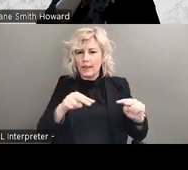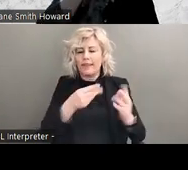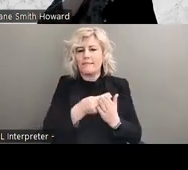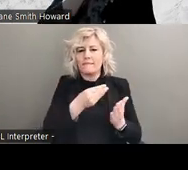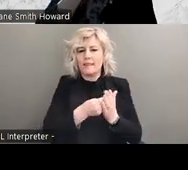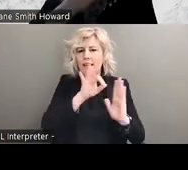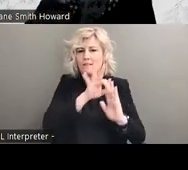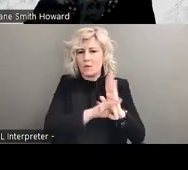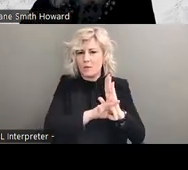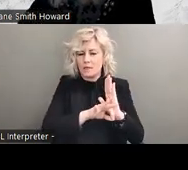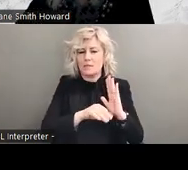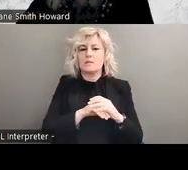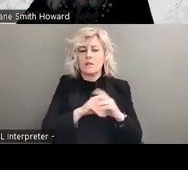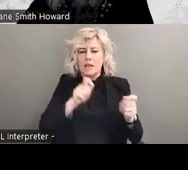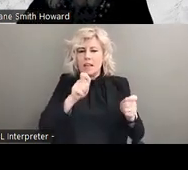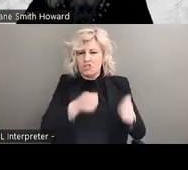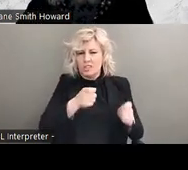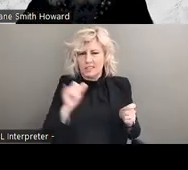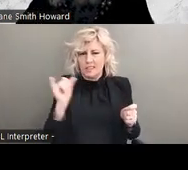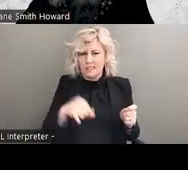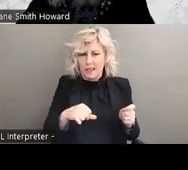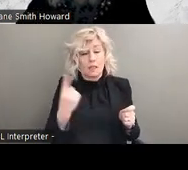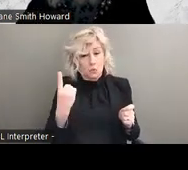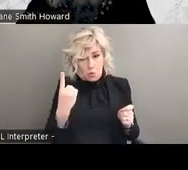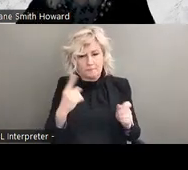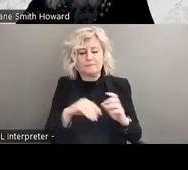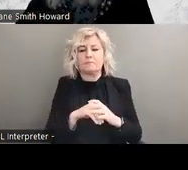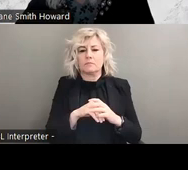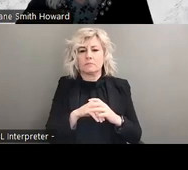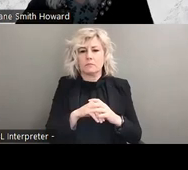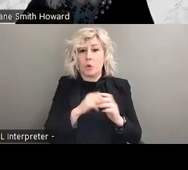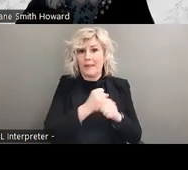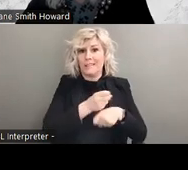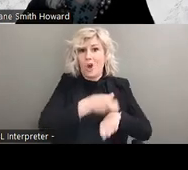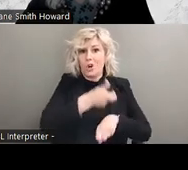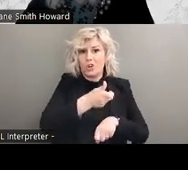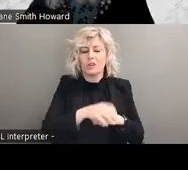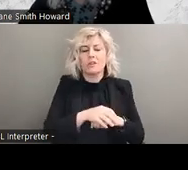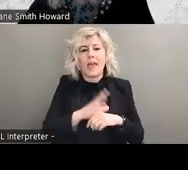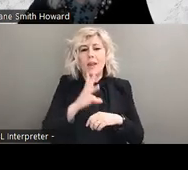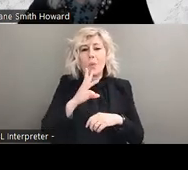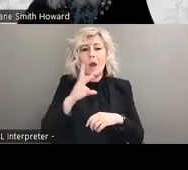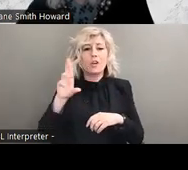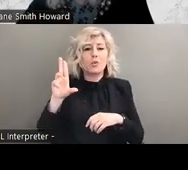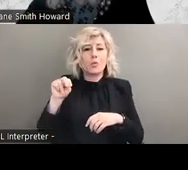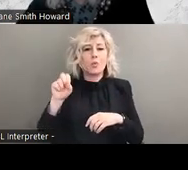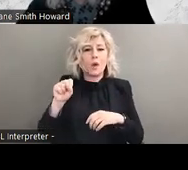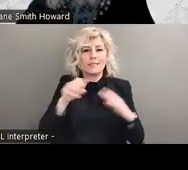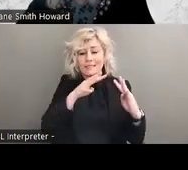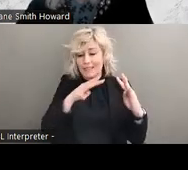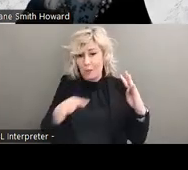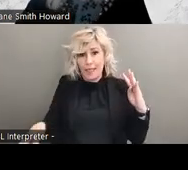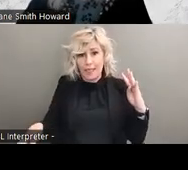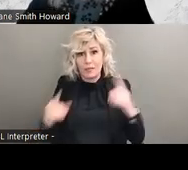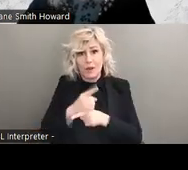formulas and adjusting them. That's one thing. So it's just harder. I mean, water runs downhill. And so for a child welfare